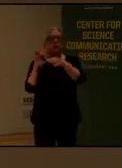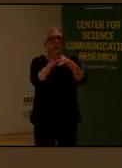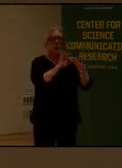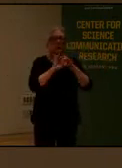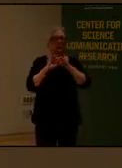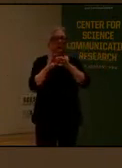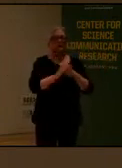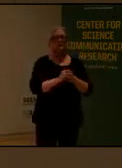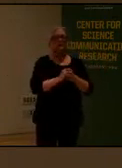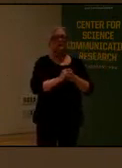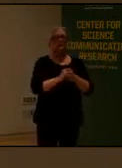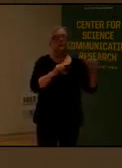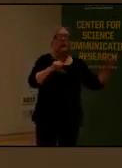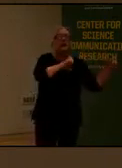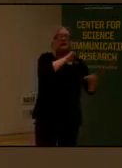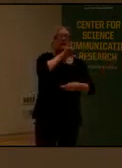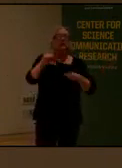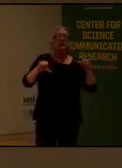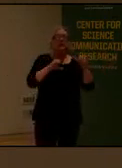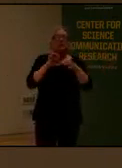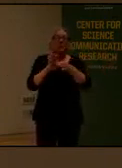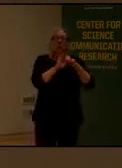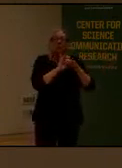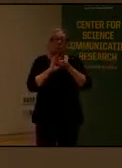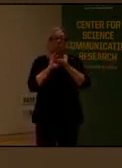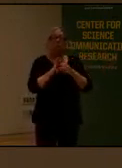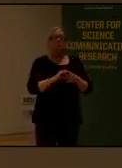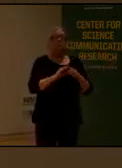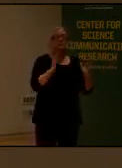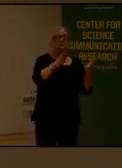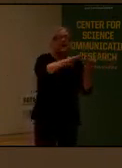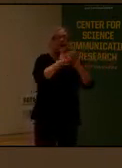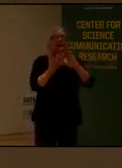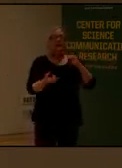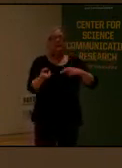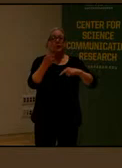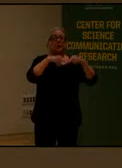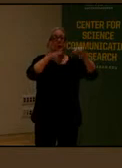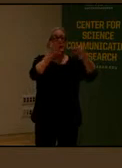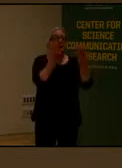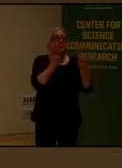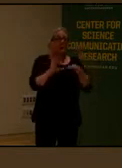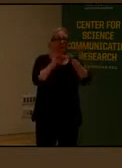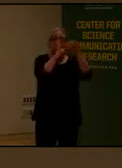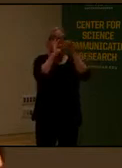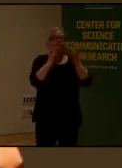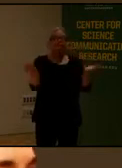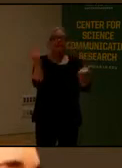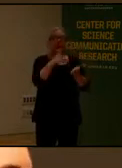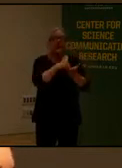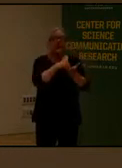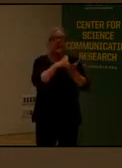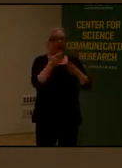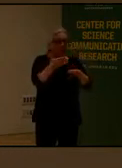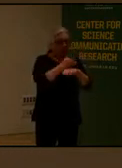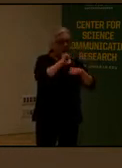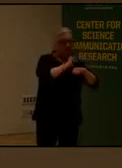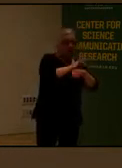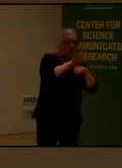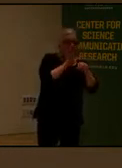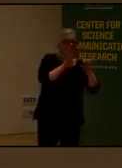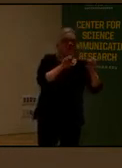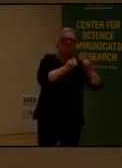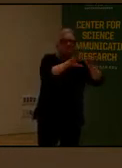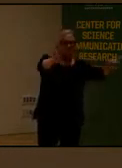Social cohesion, rebuilding community, sort of like third spaces where people used to, before the pandemic, meet at